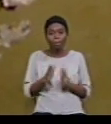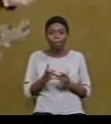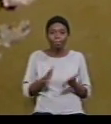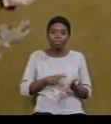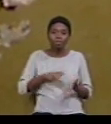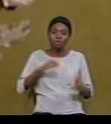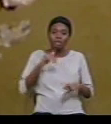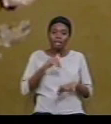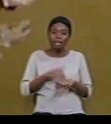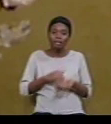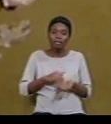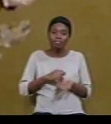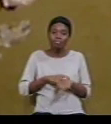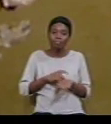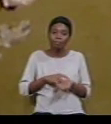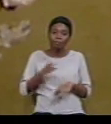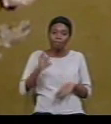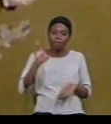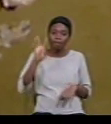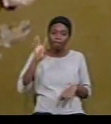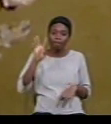at